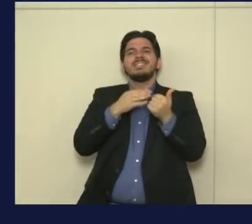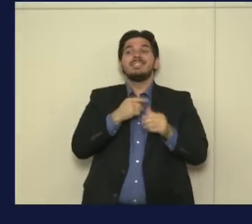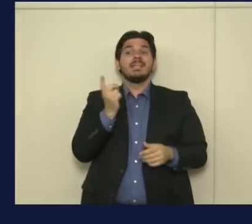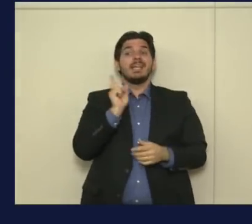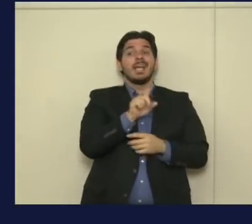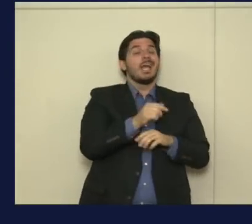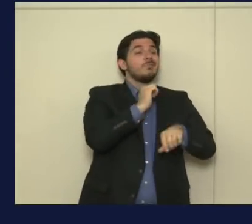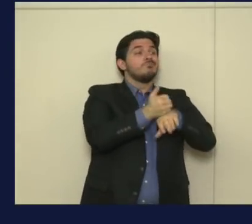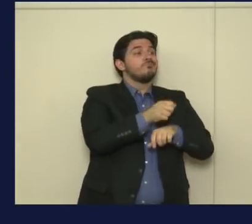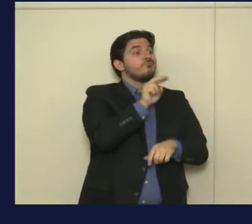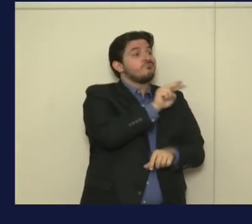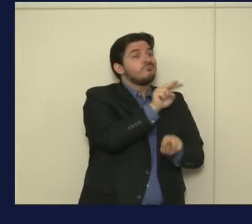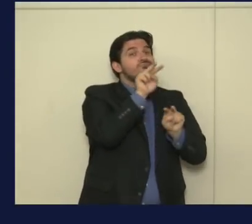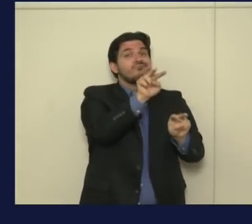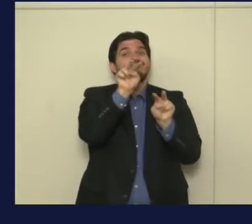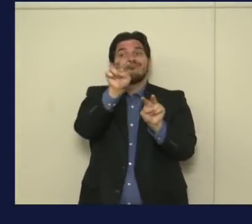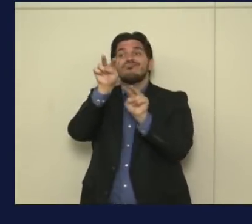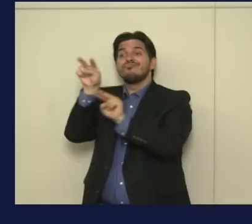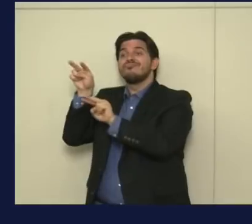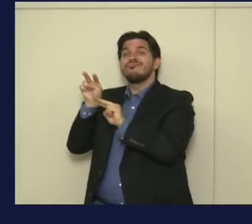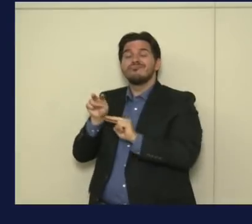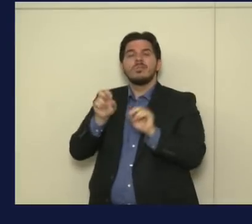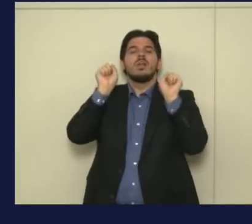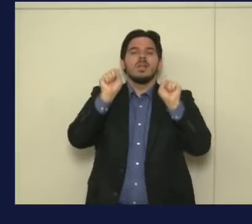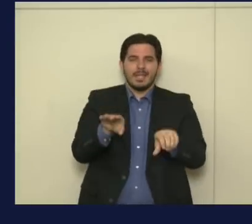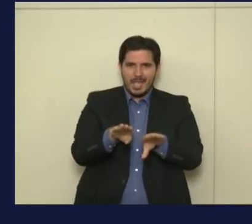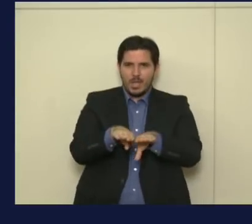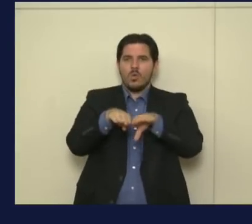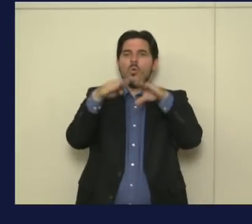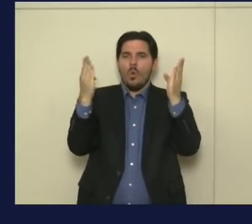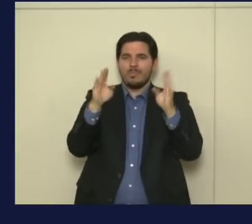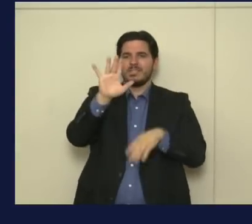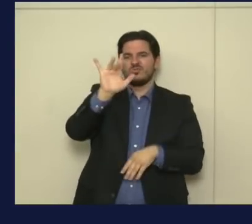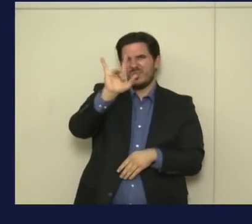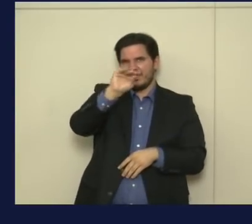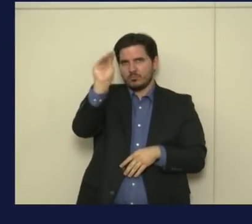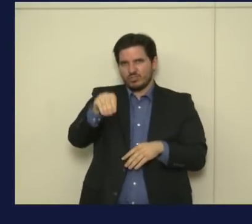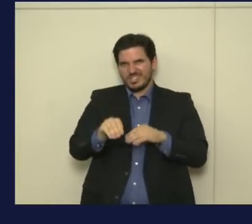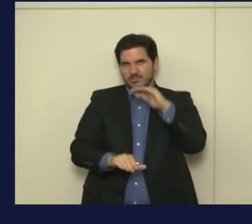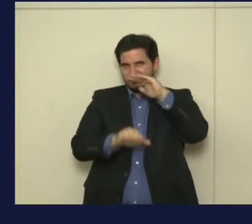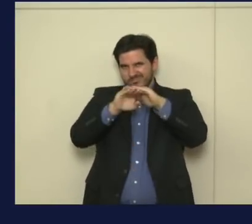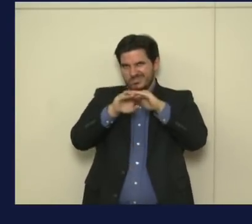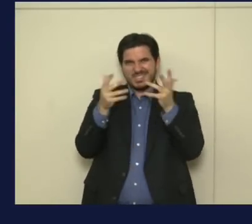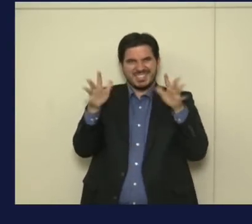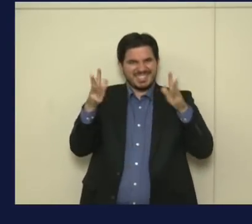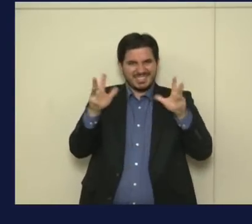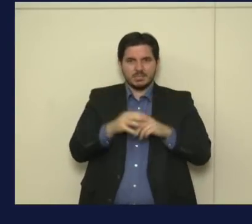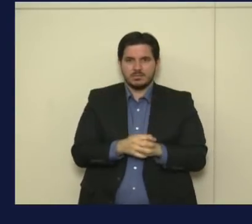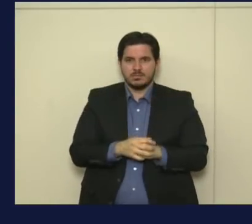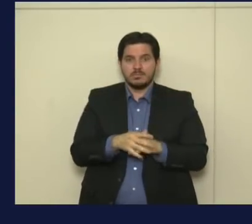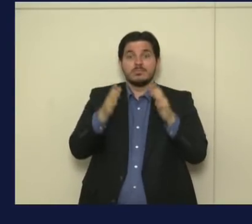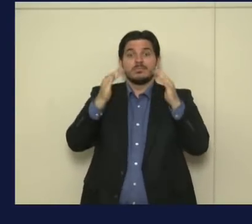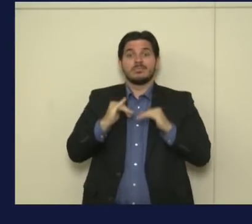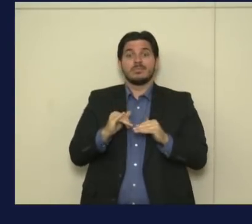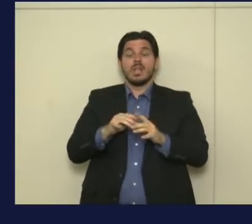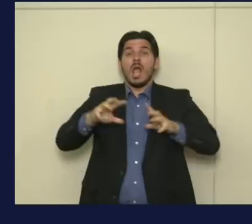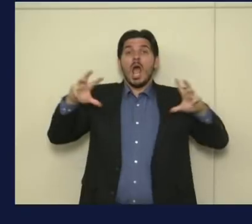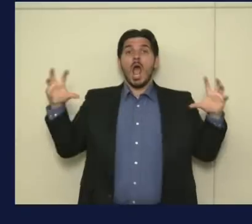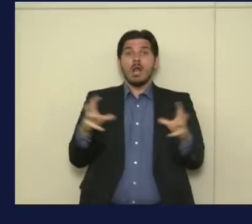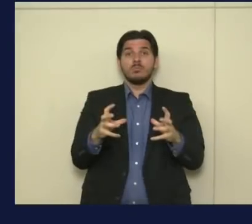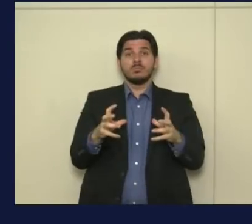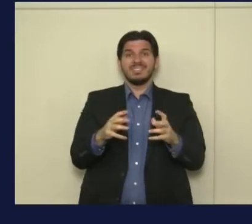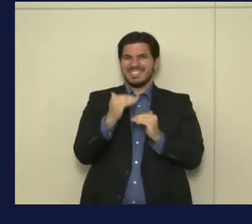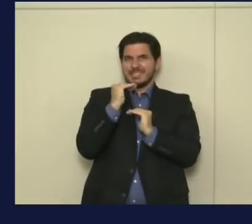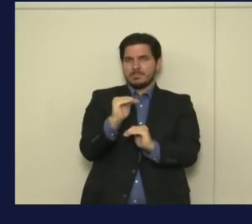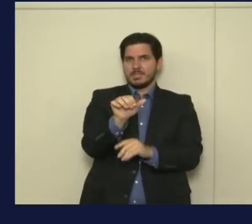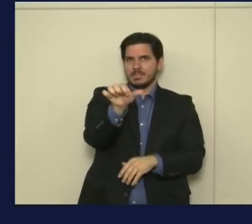doubling the number of individuals in what we call a mass gathering. So no more than 10. I want to